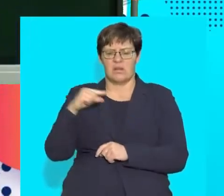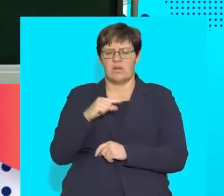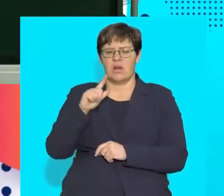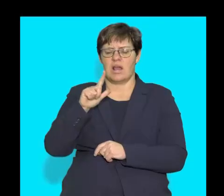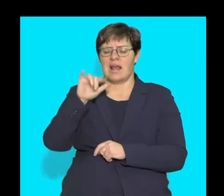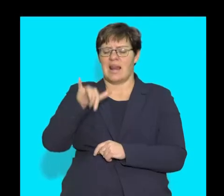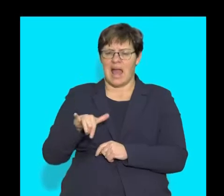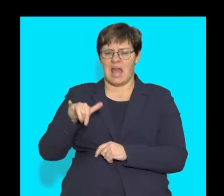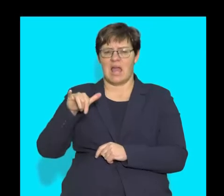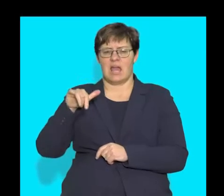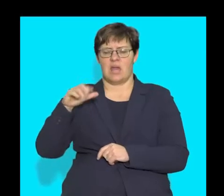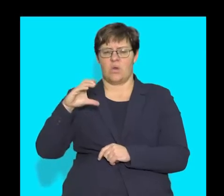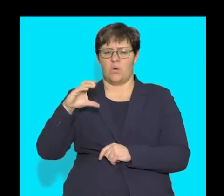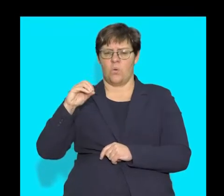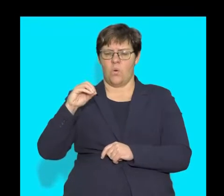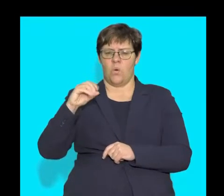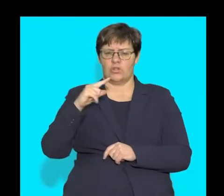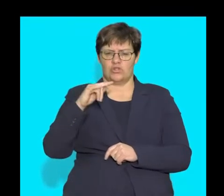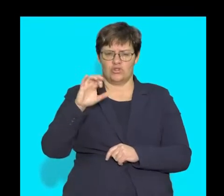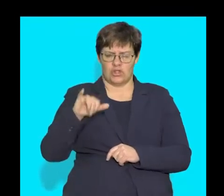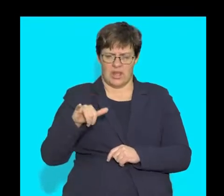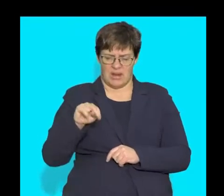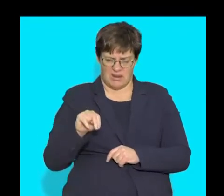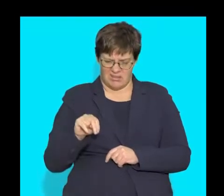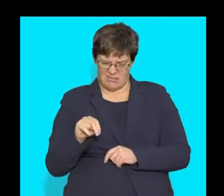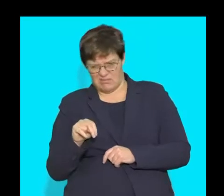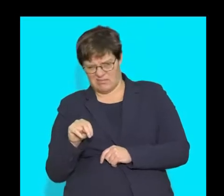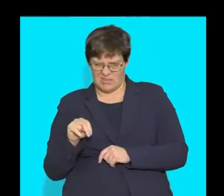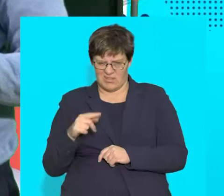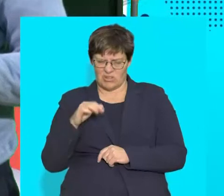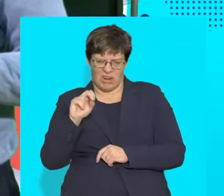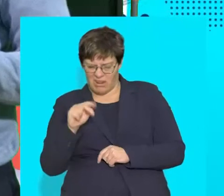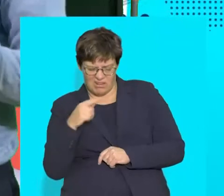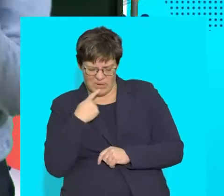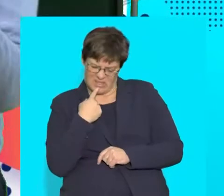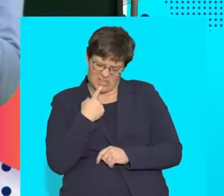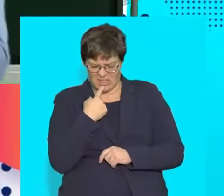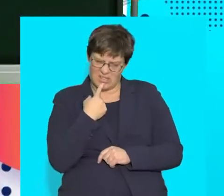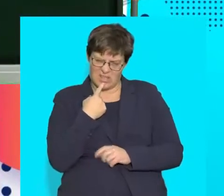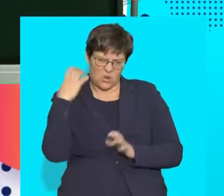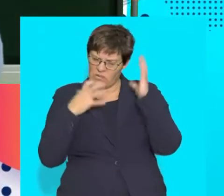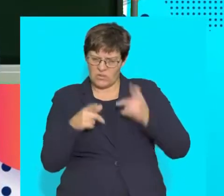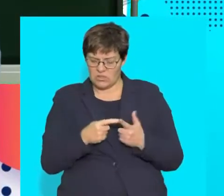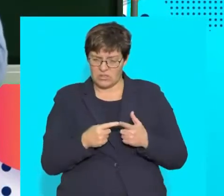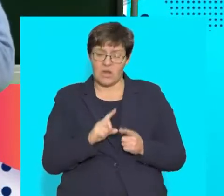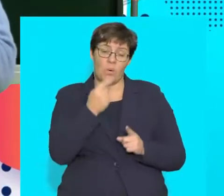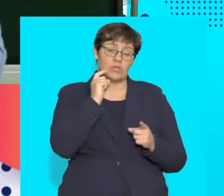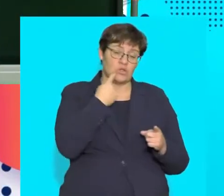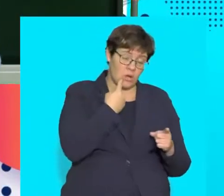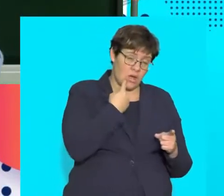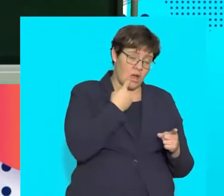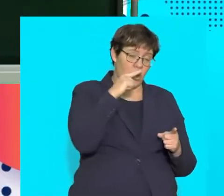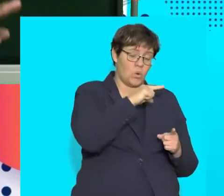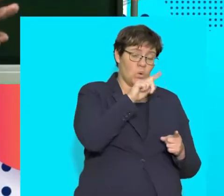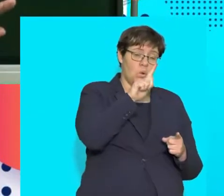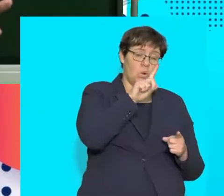called glycogen. Again, easily confused terms. So let's talk about the two sugars. The one sugar